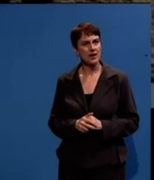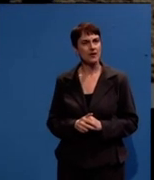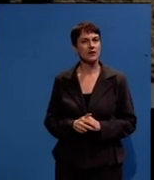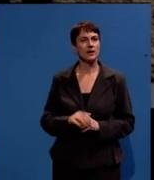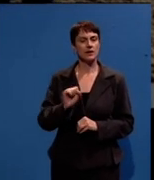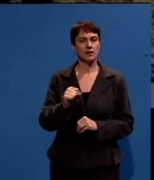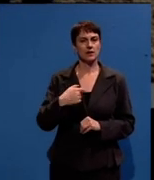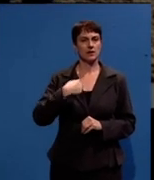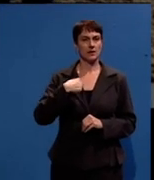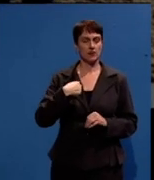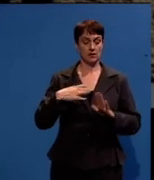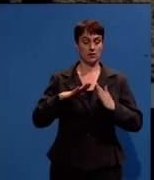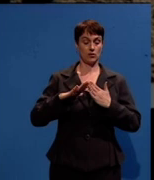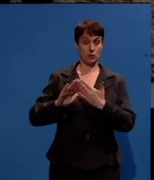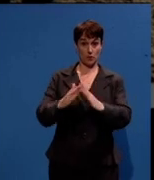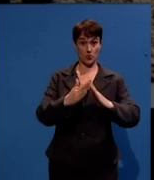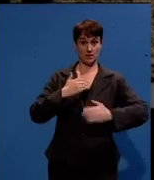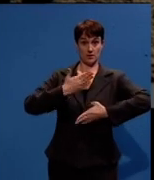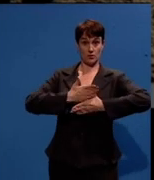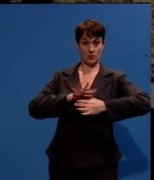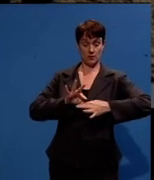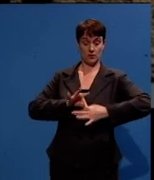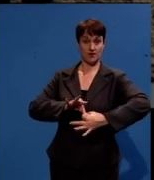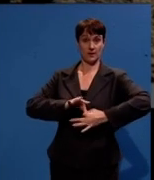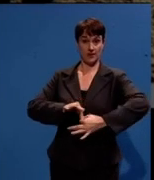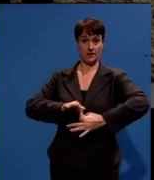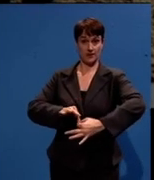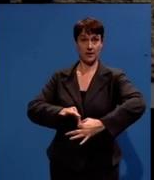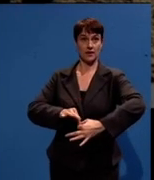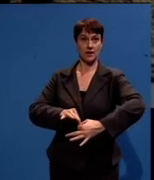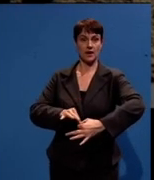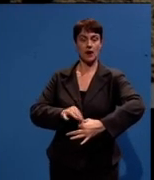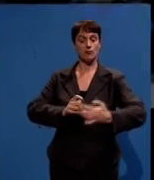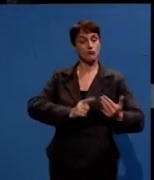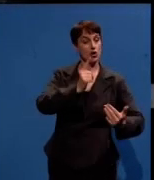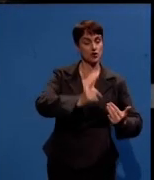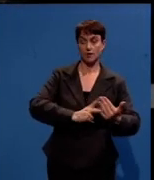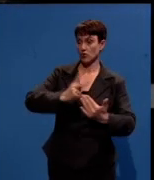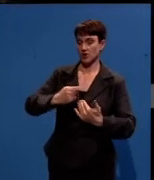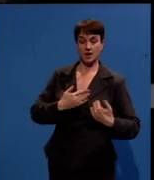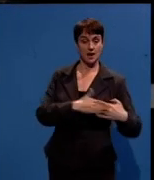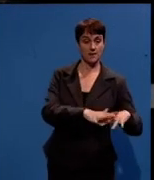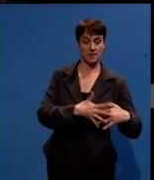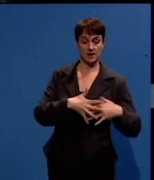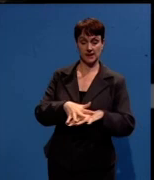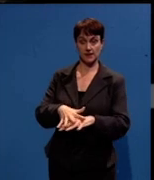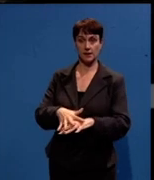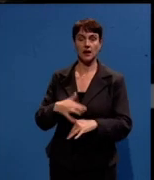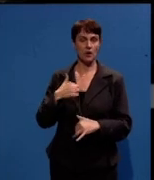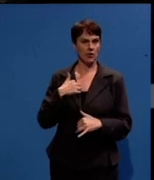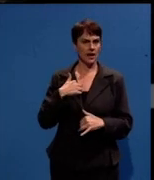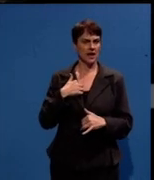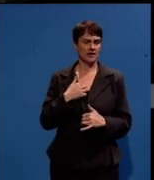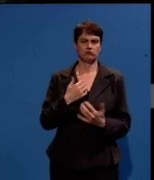Read, we work with communities to, you know, implement literacy projects. And we look for people,